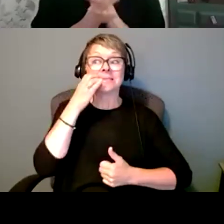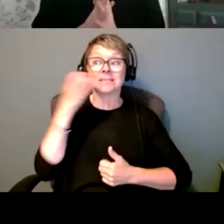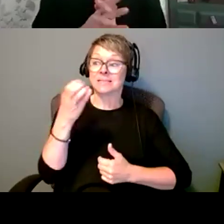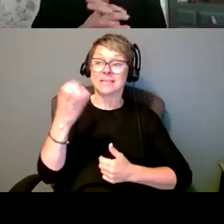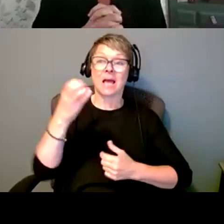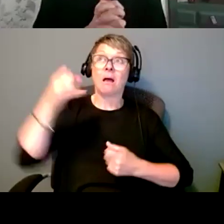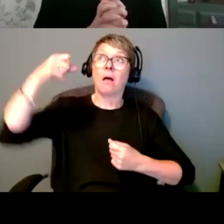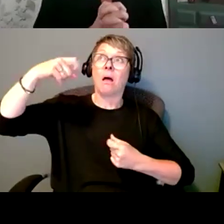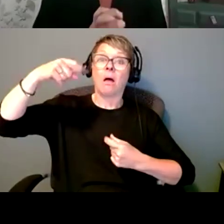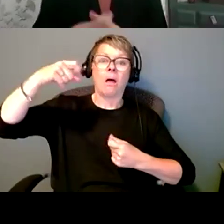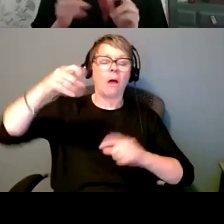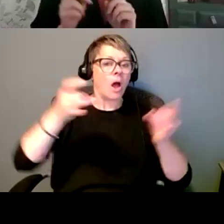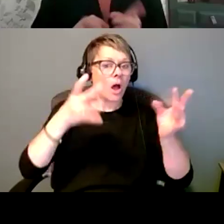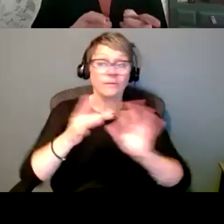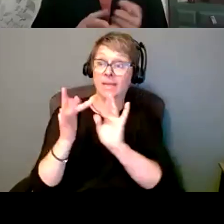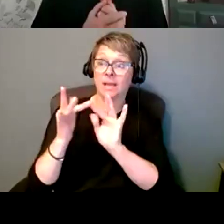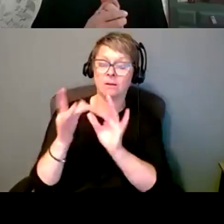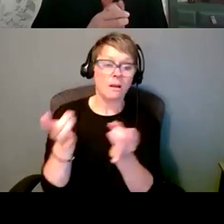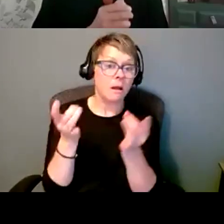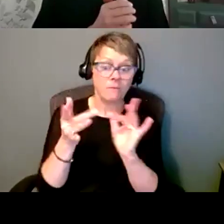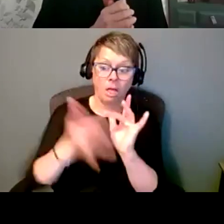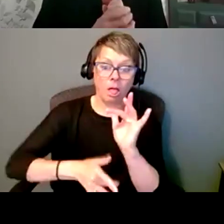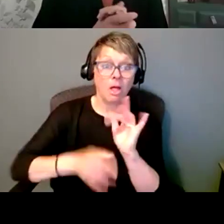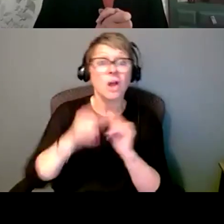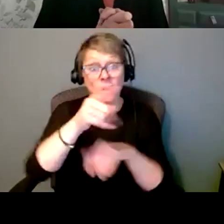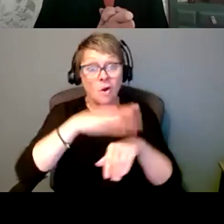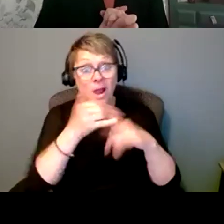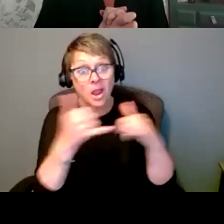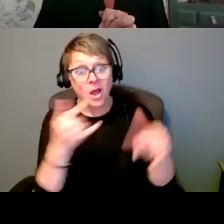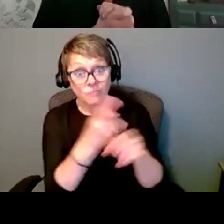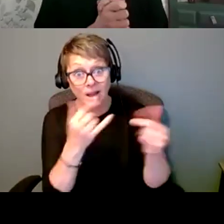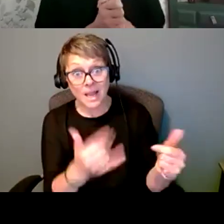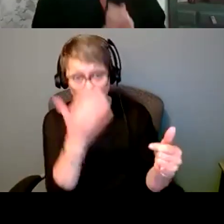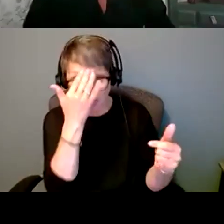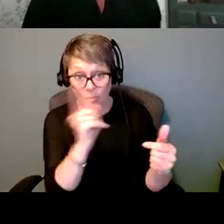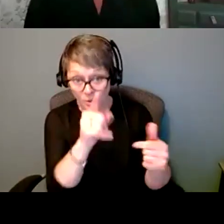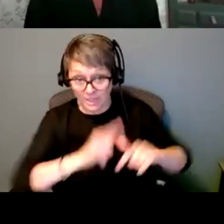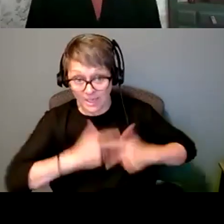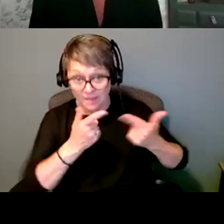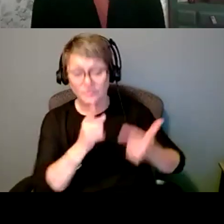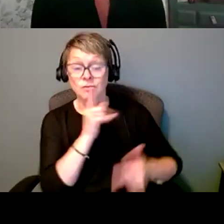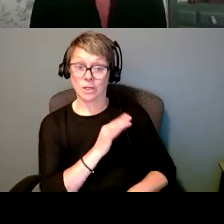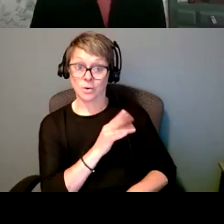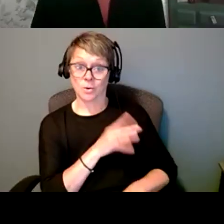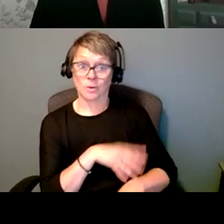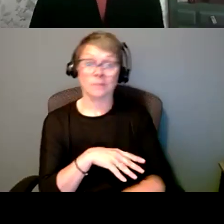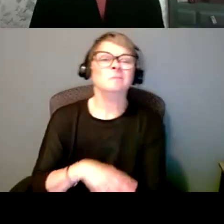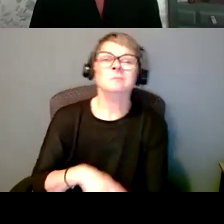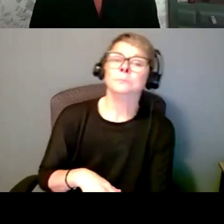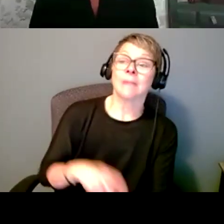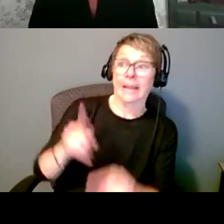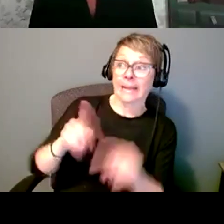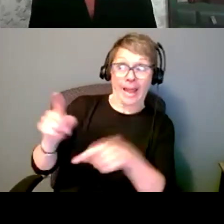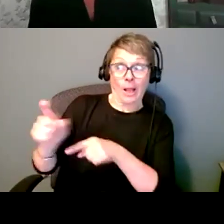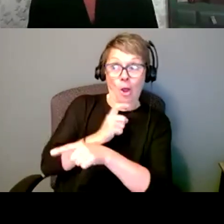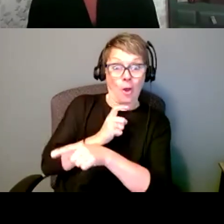And the internet service isn't so great. The fact that you're even online right now and I know where you live is pretty cool. So Well, there are you some, couldn't call me, but I'm